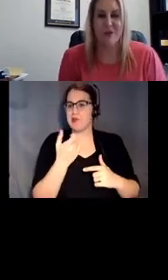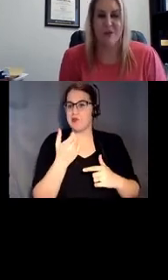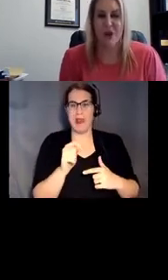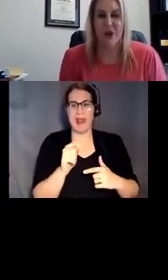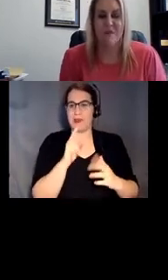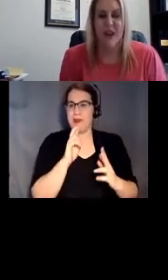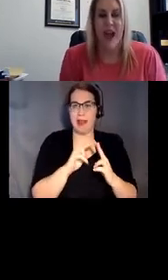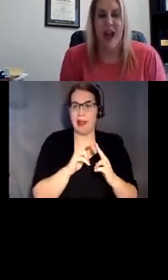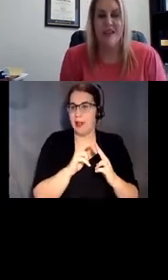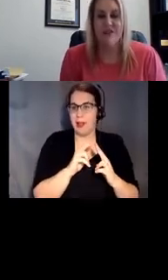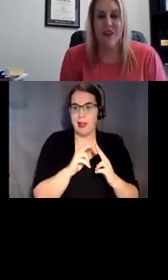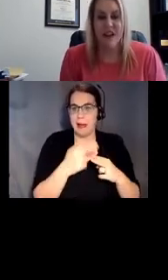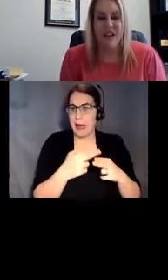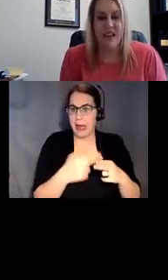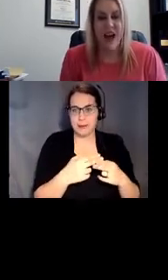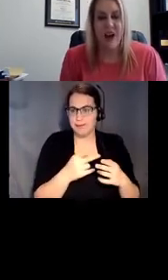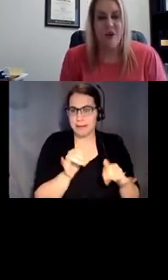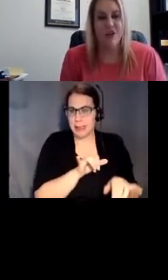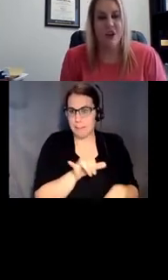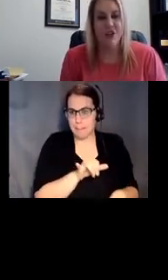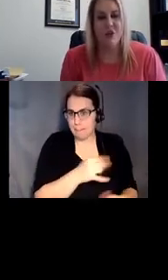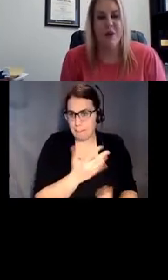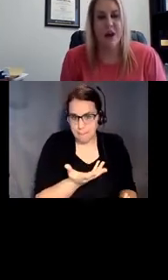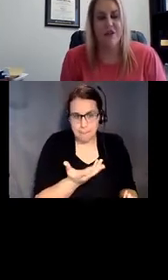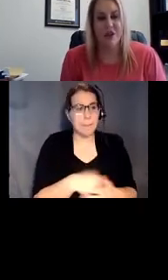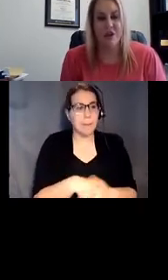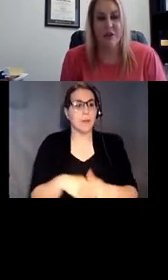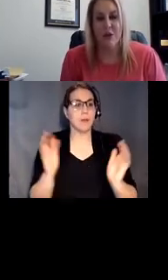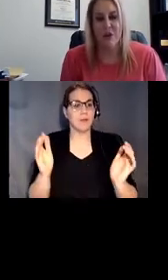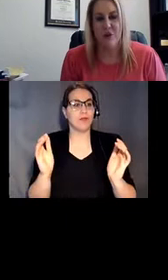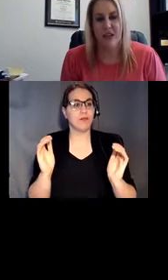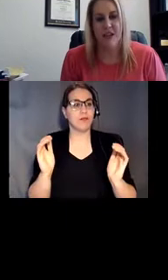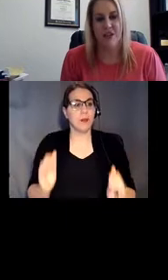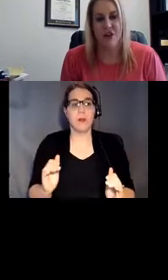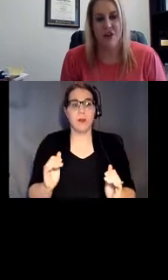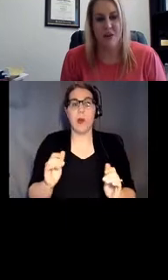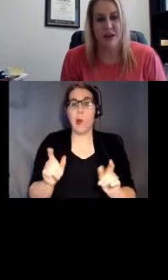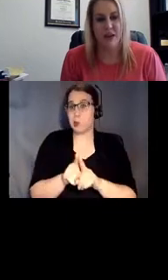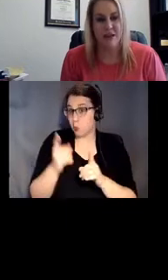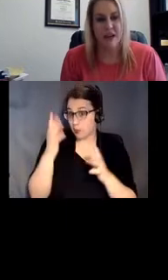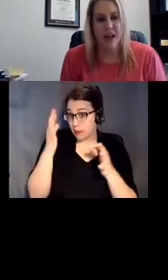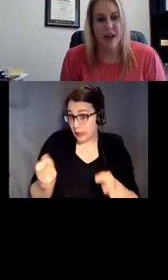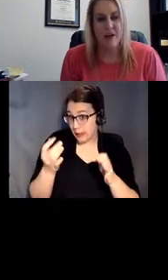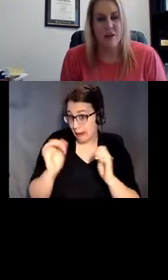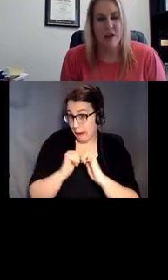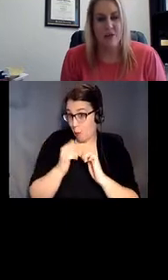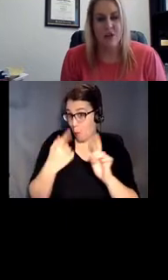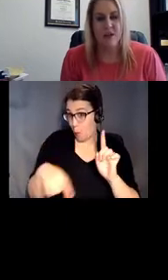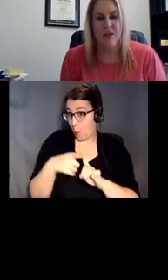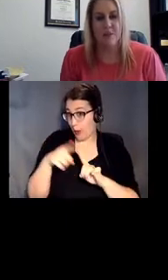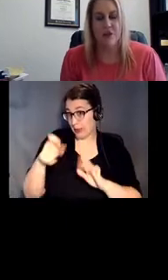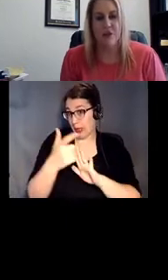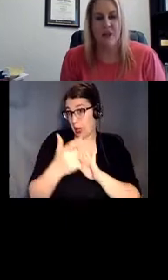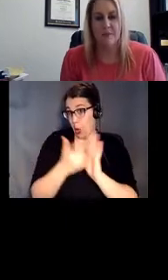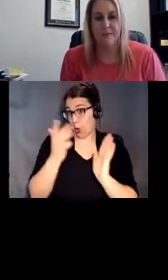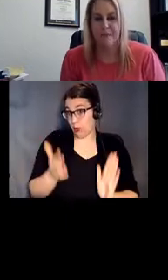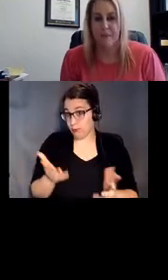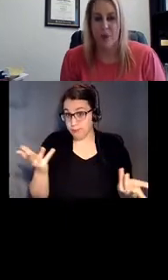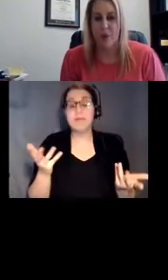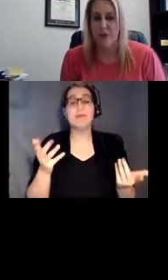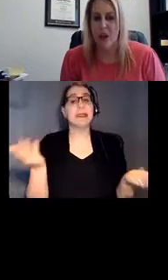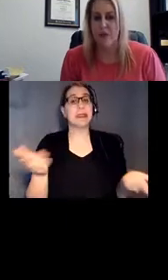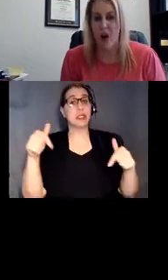both terms work. And then finally, I want to talk to you about determining when you need an attorney, because here in West Virginia